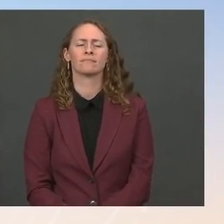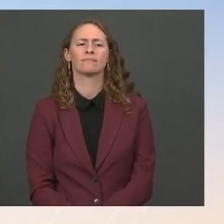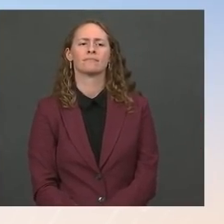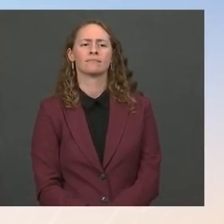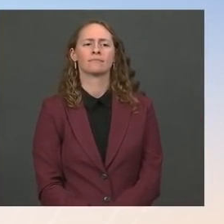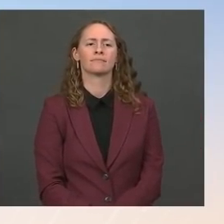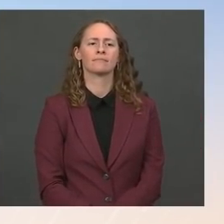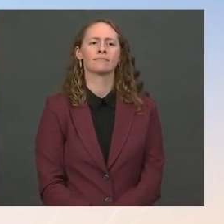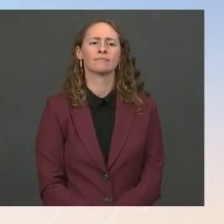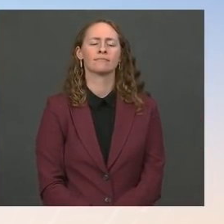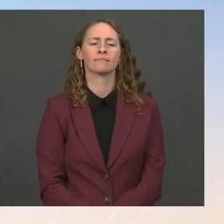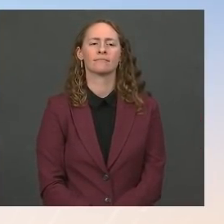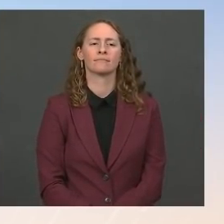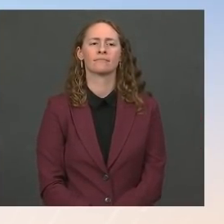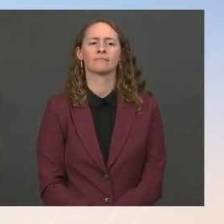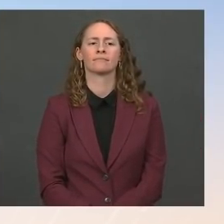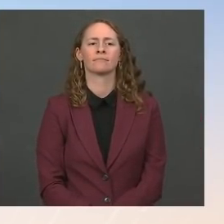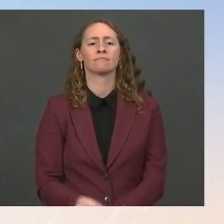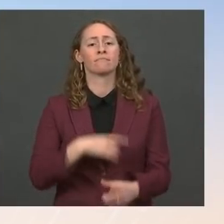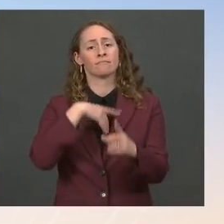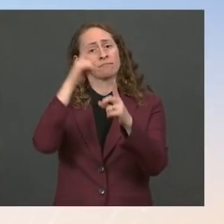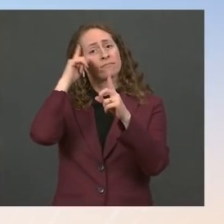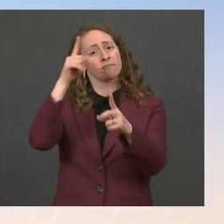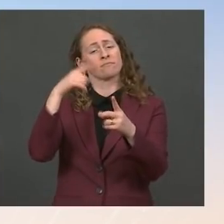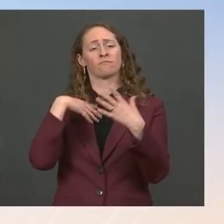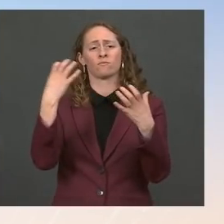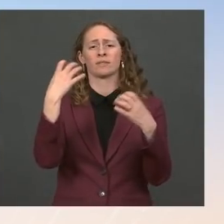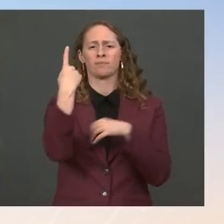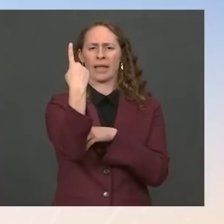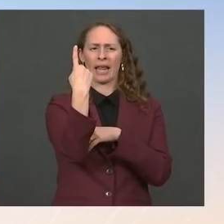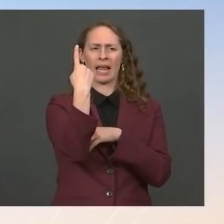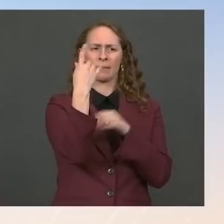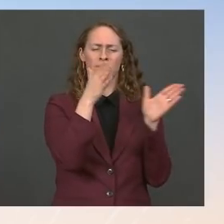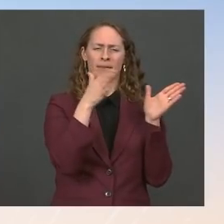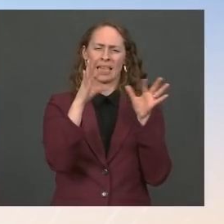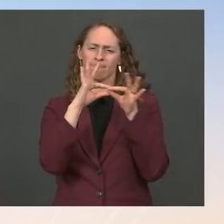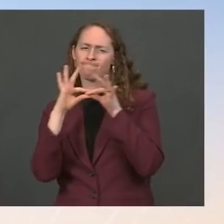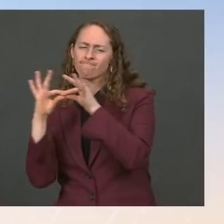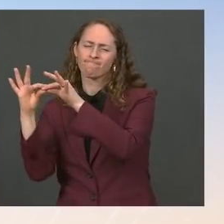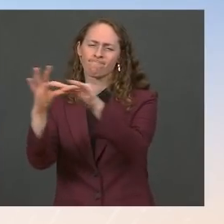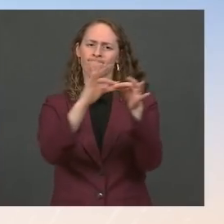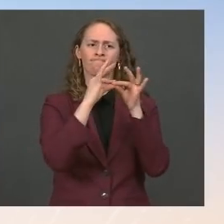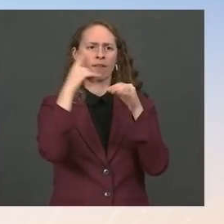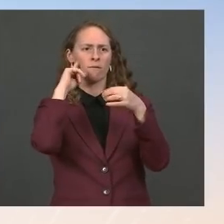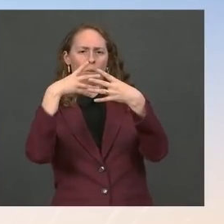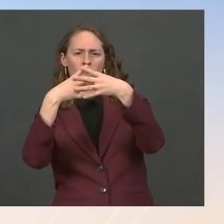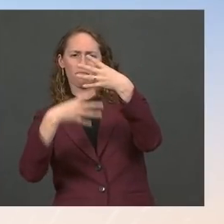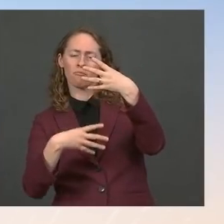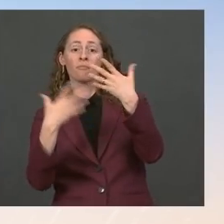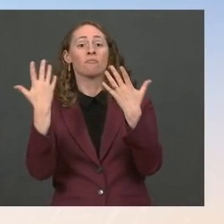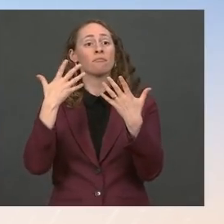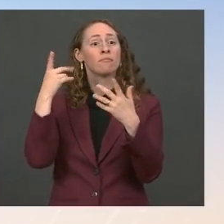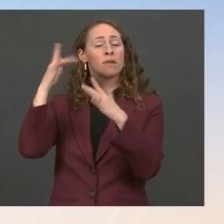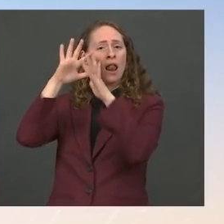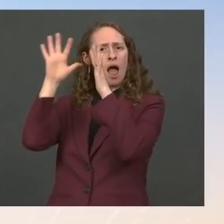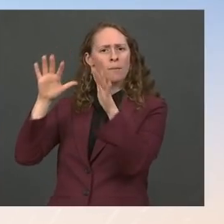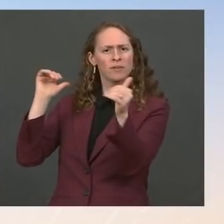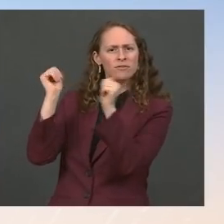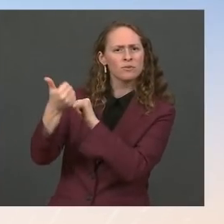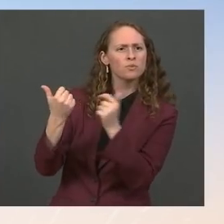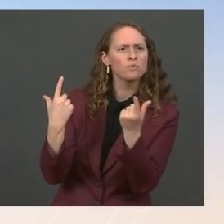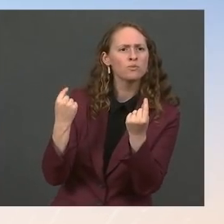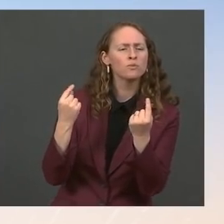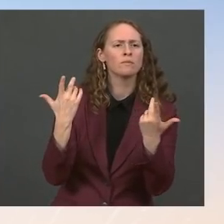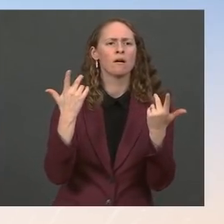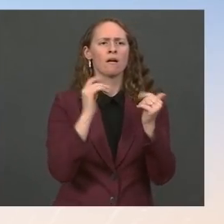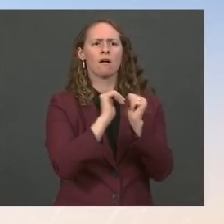a unified path forward on a package that will address the climate crisis, that will address the care